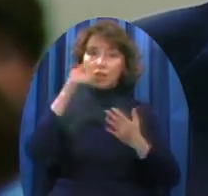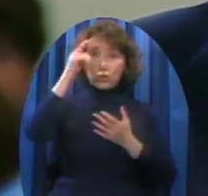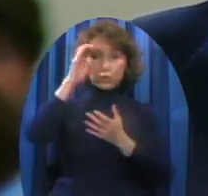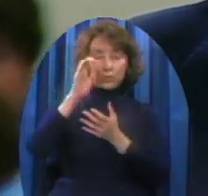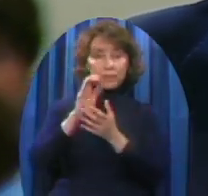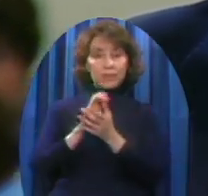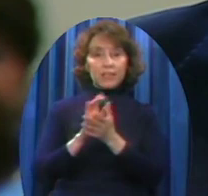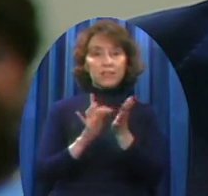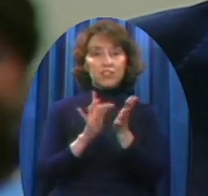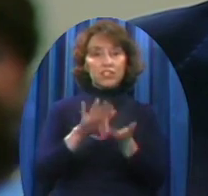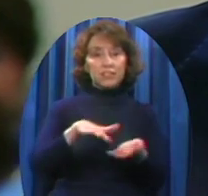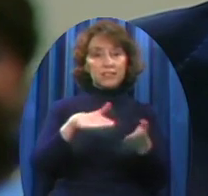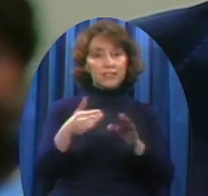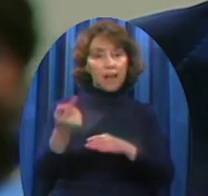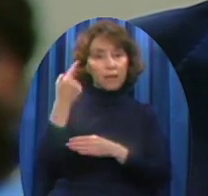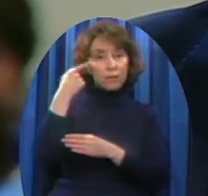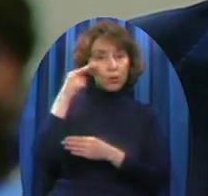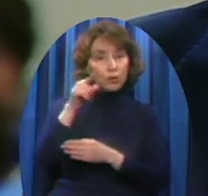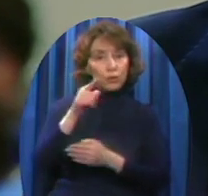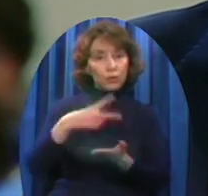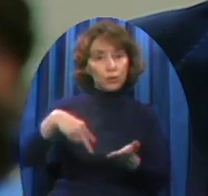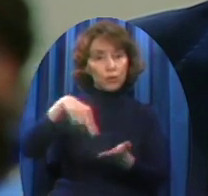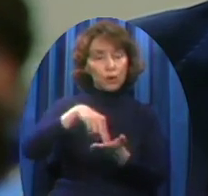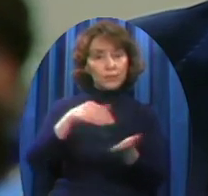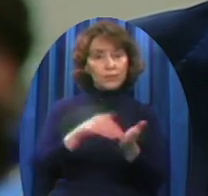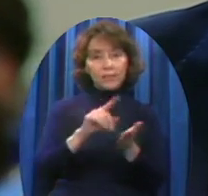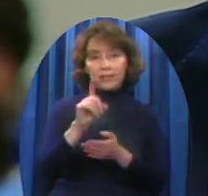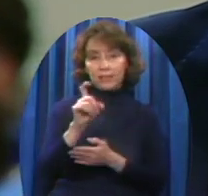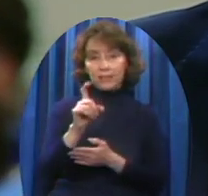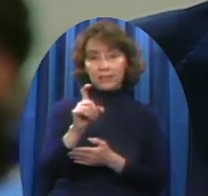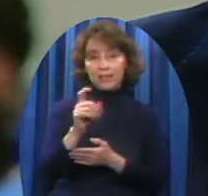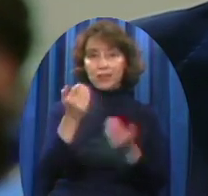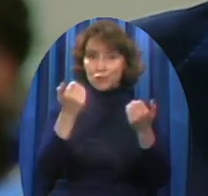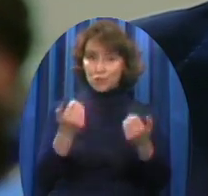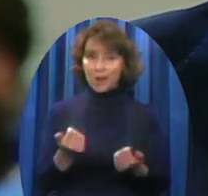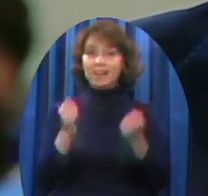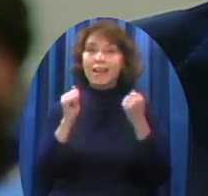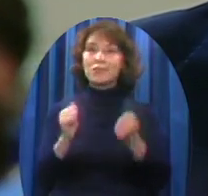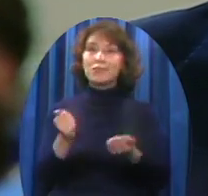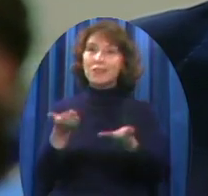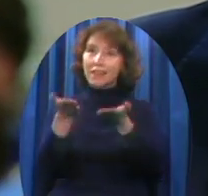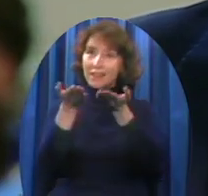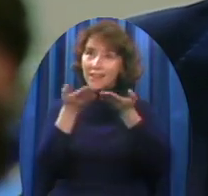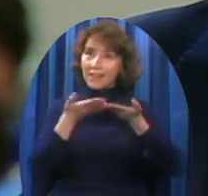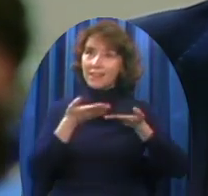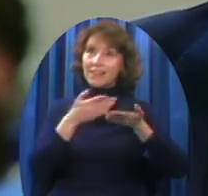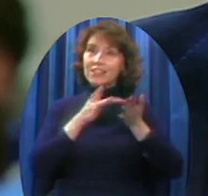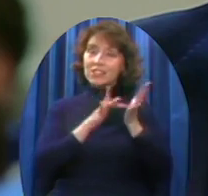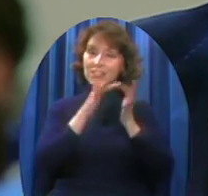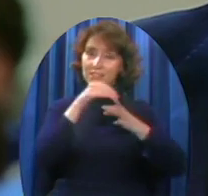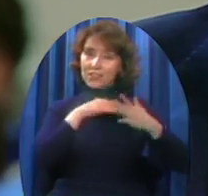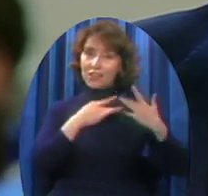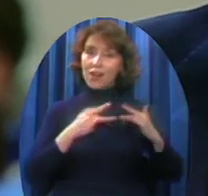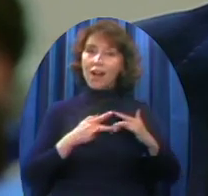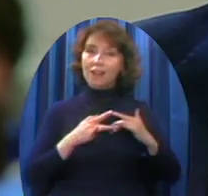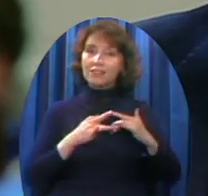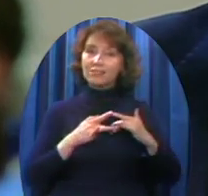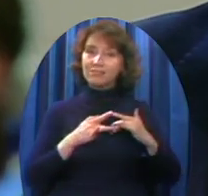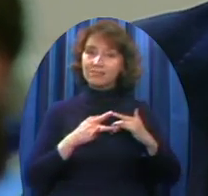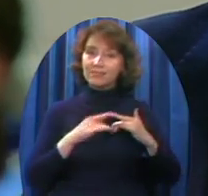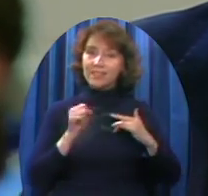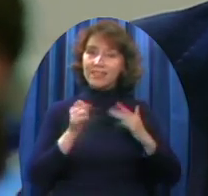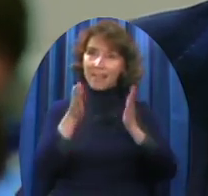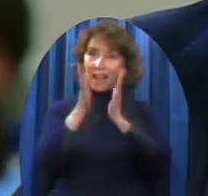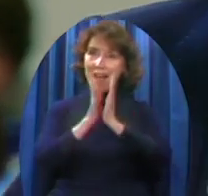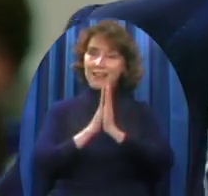again, right now, invite Jesus into your heart. Trust Him as your Savior. And write me a letter. I'll send you a free copy